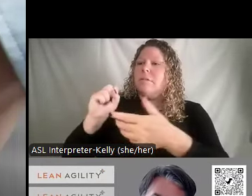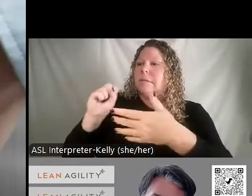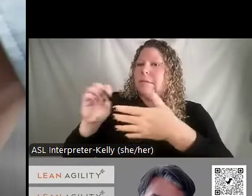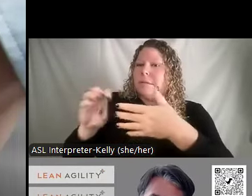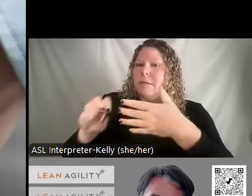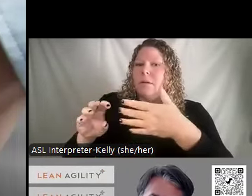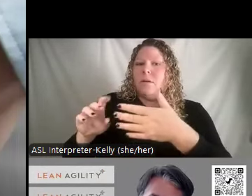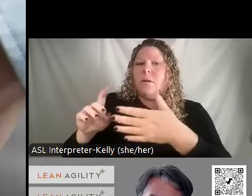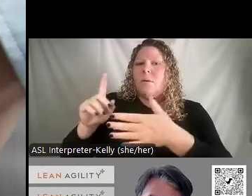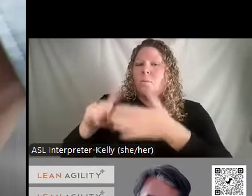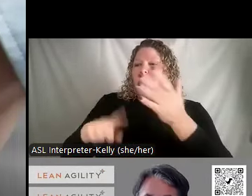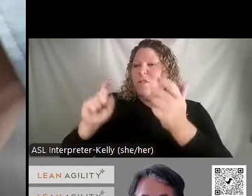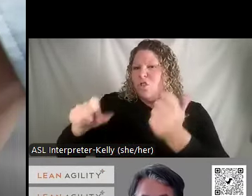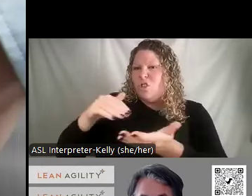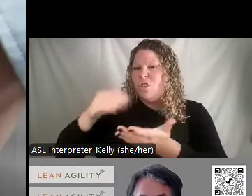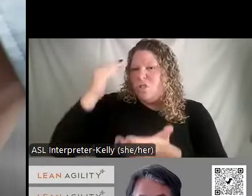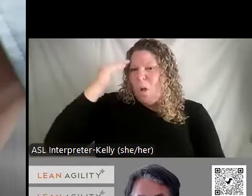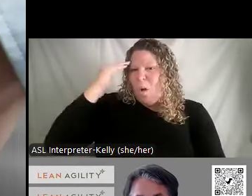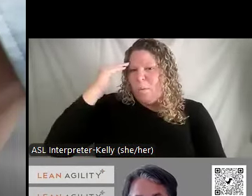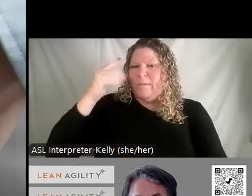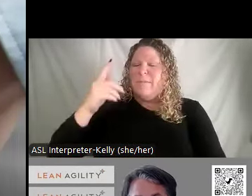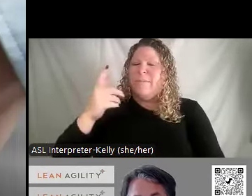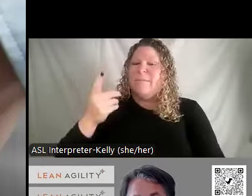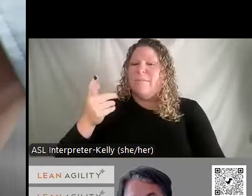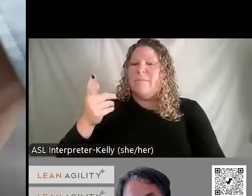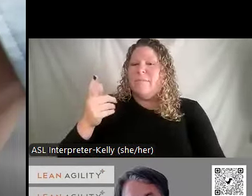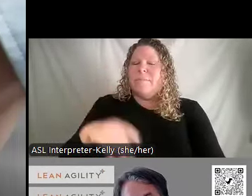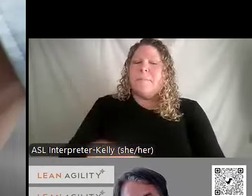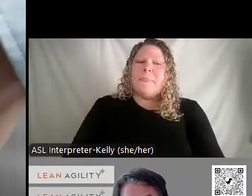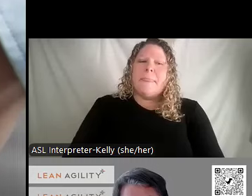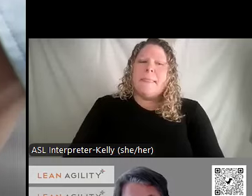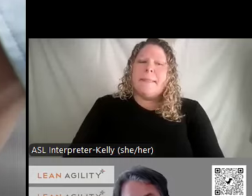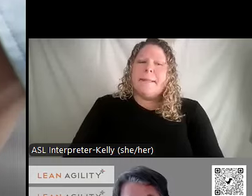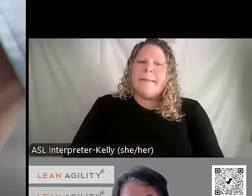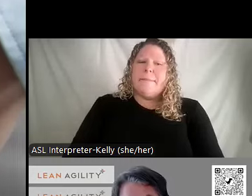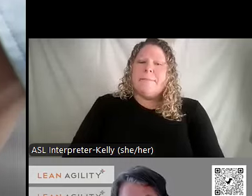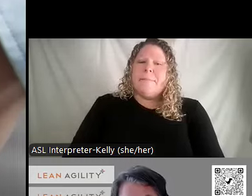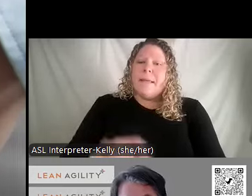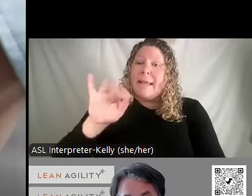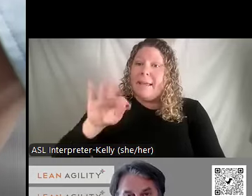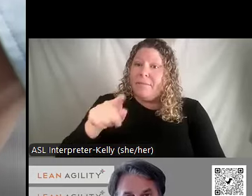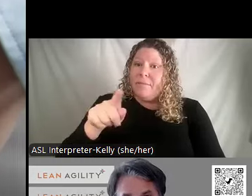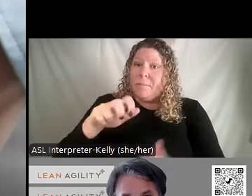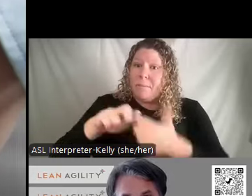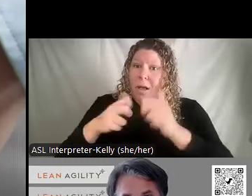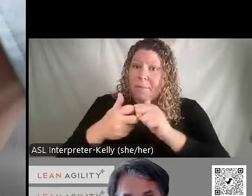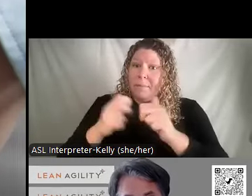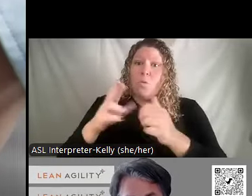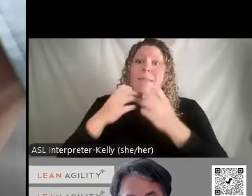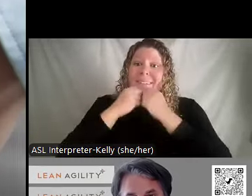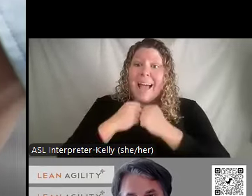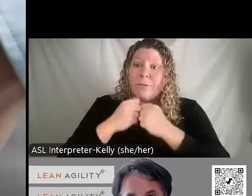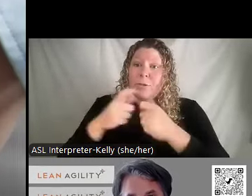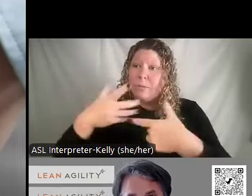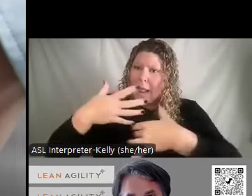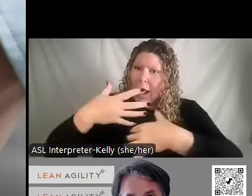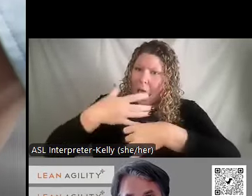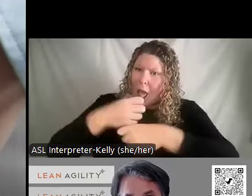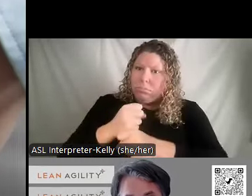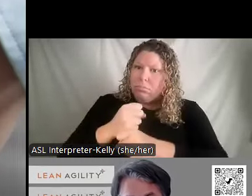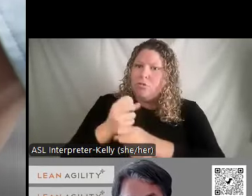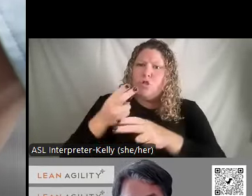floor to the third floor. You've really crystallized it down. The idea here is that if you can crystallize the value of your improvement